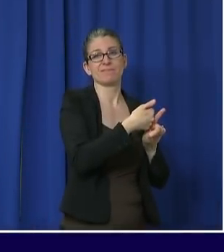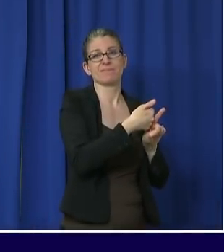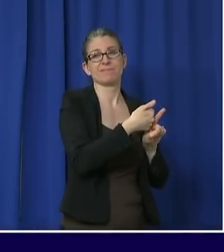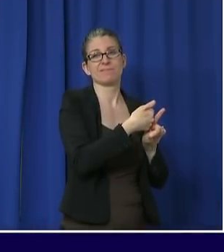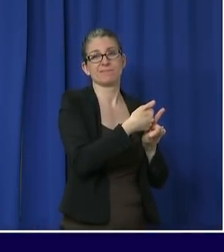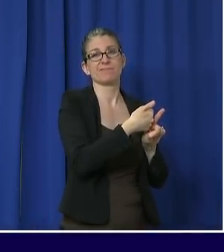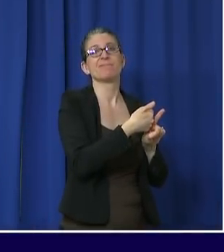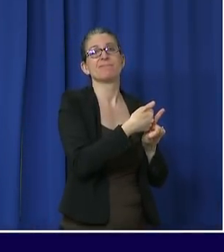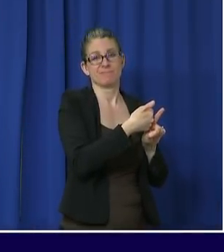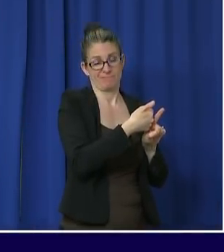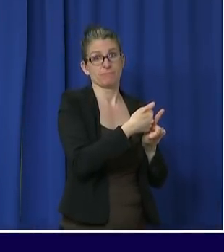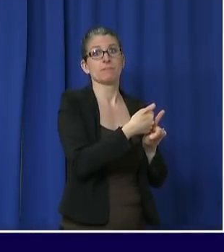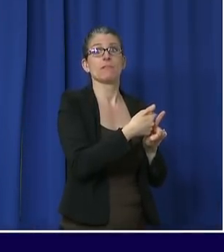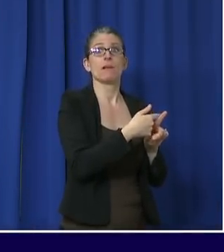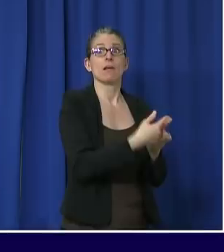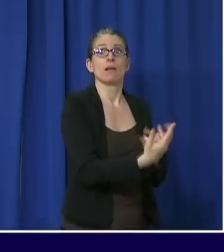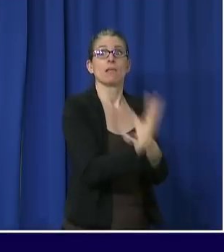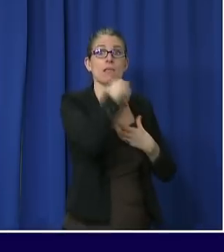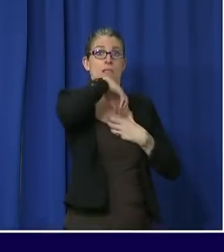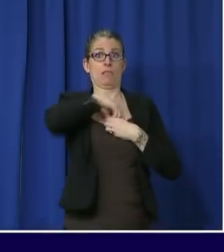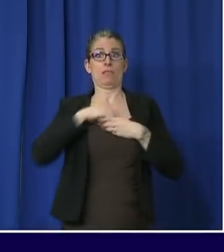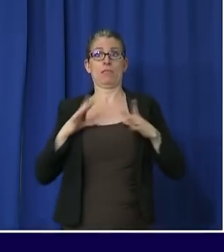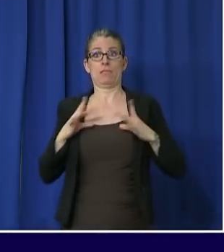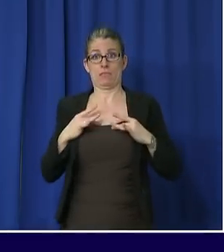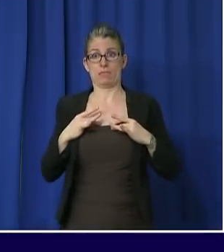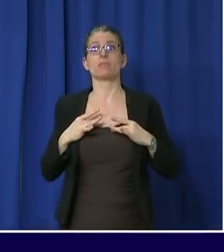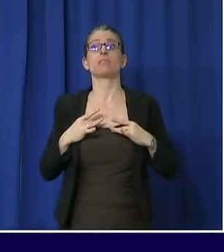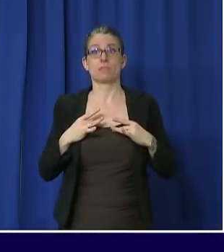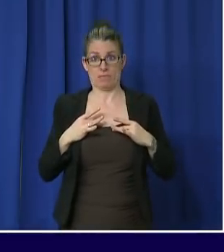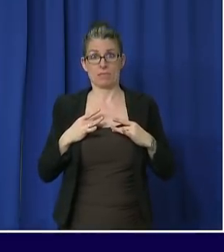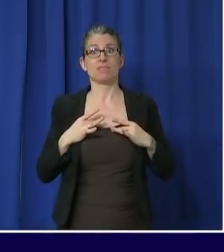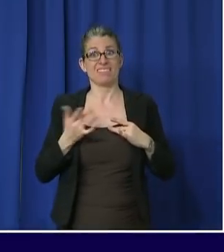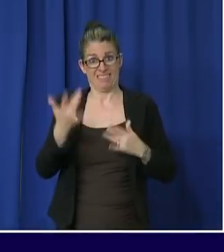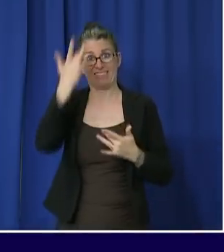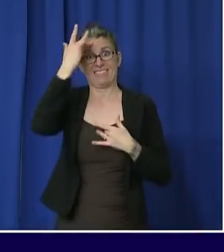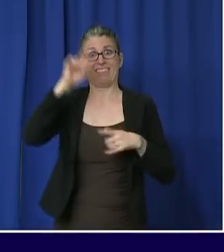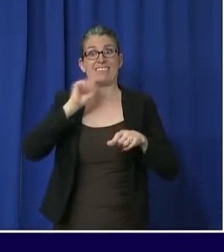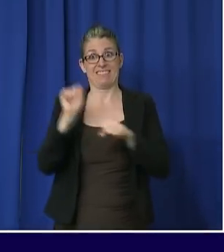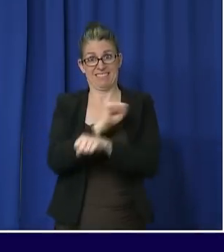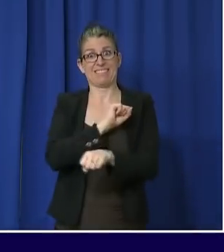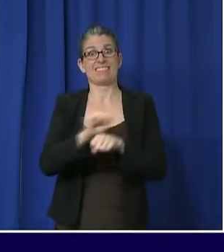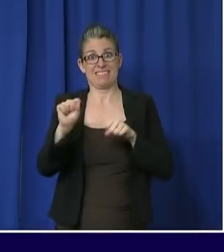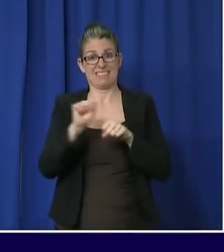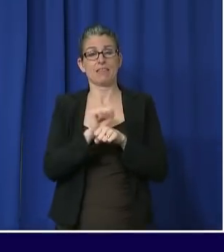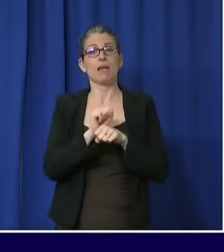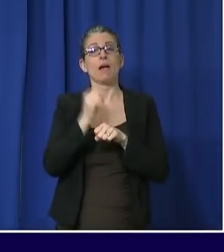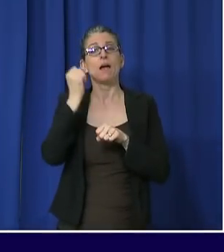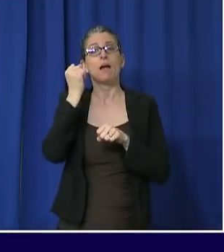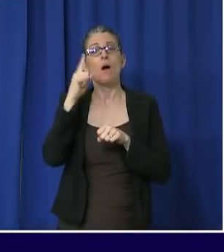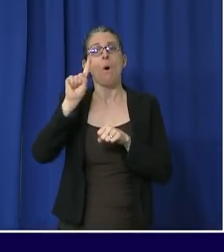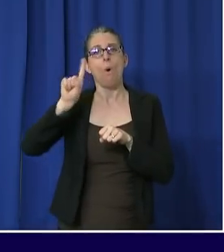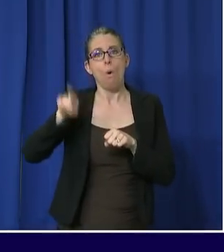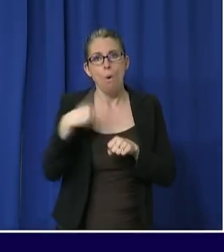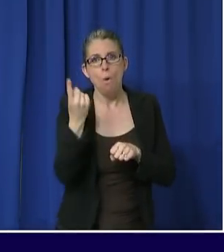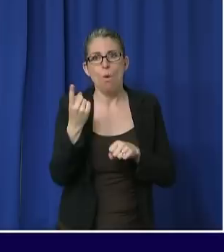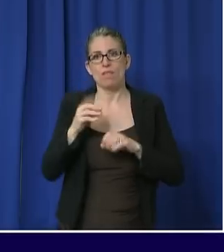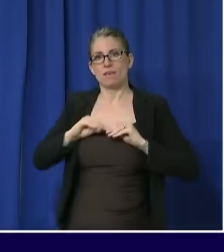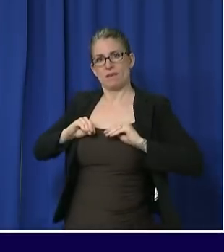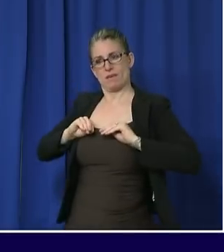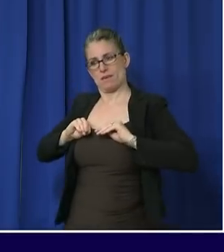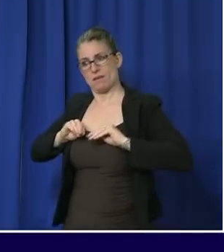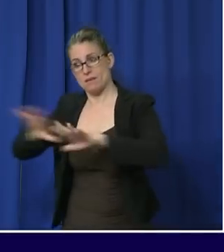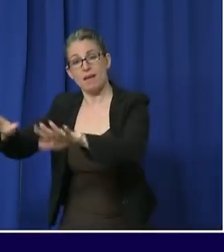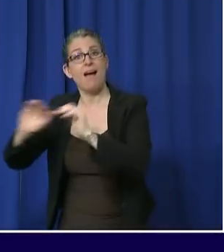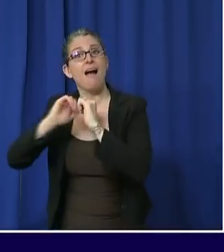infectious, the time at which they could transmit it to people the most quickly, was after they started developing symptoms.